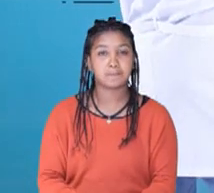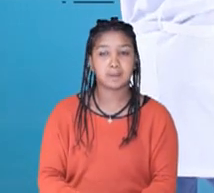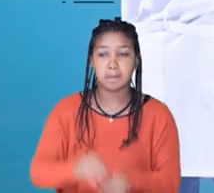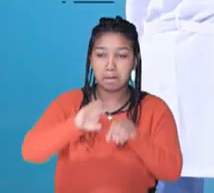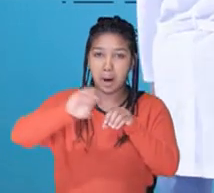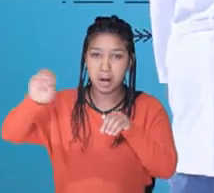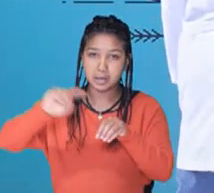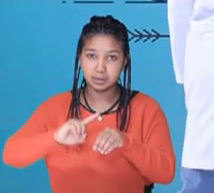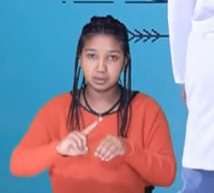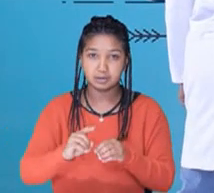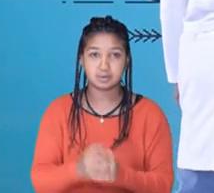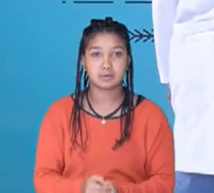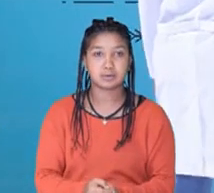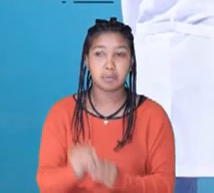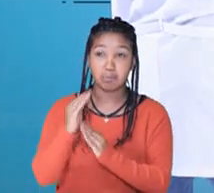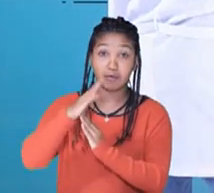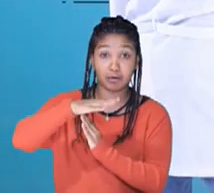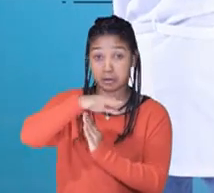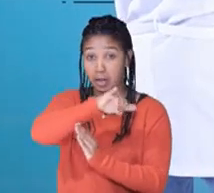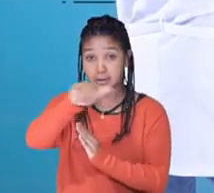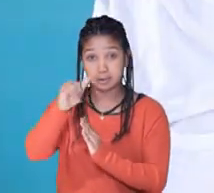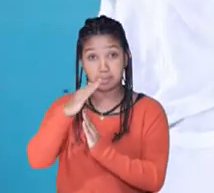bar is pivoted here,